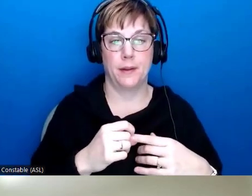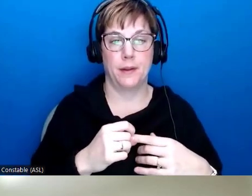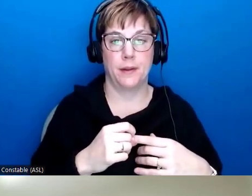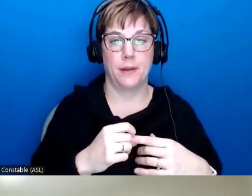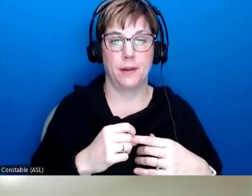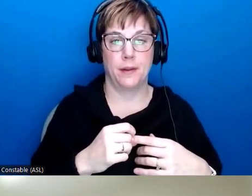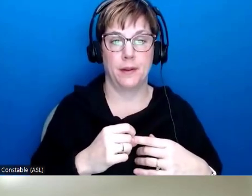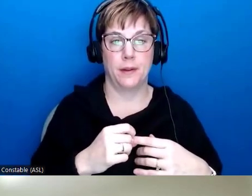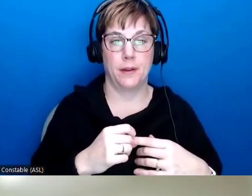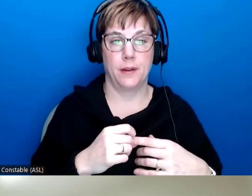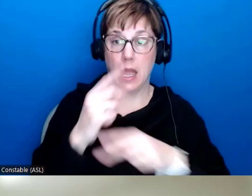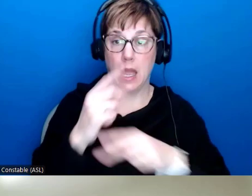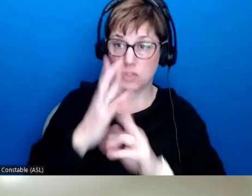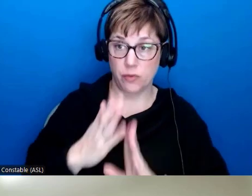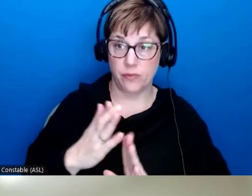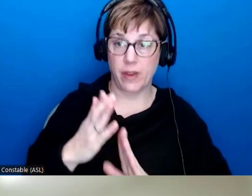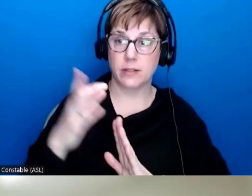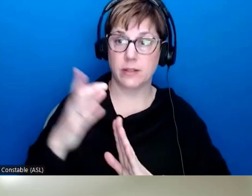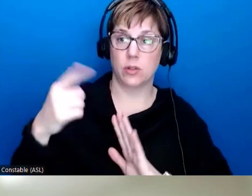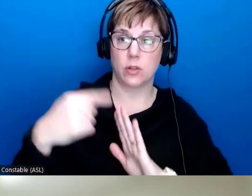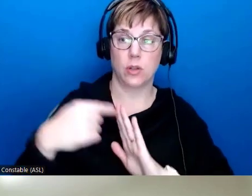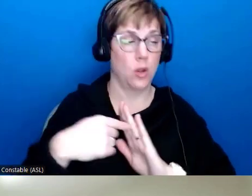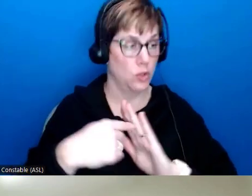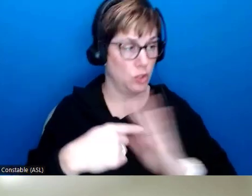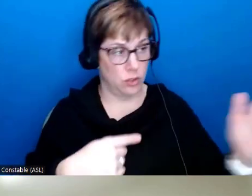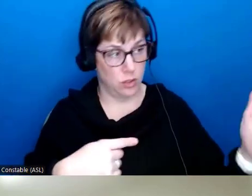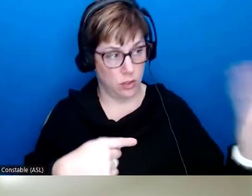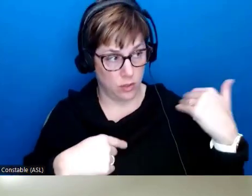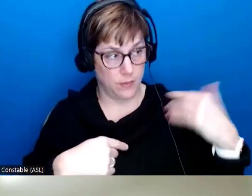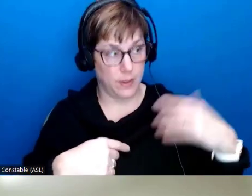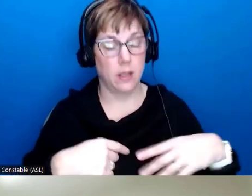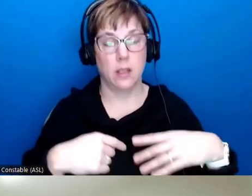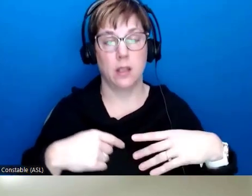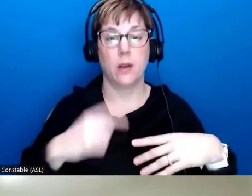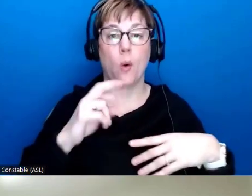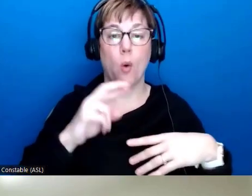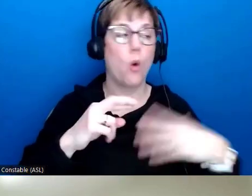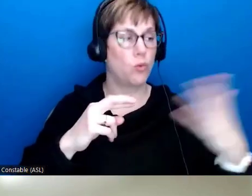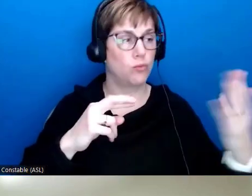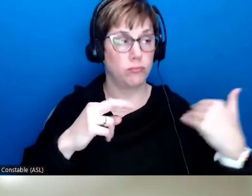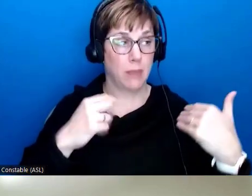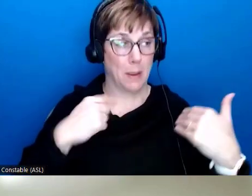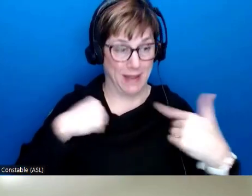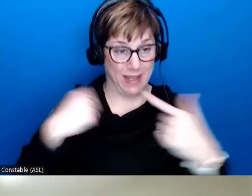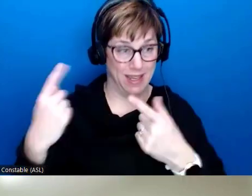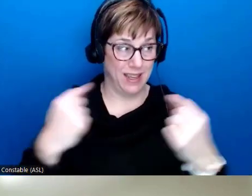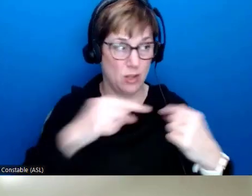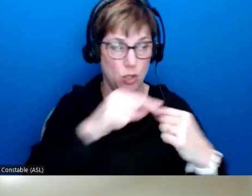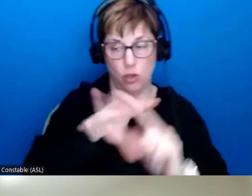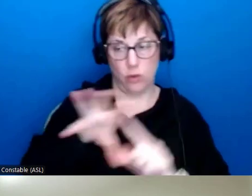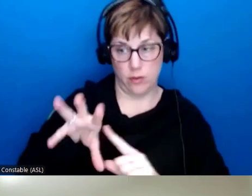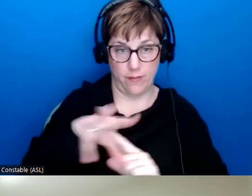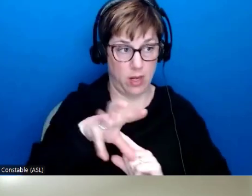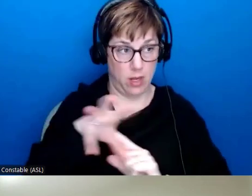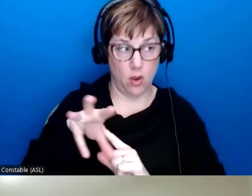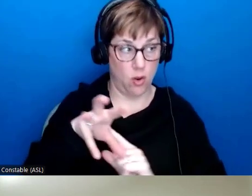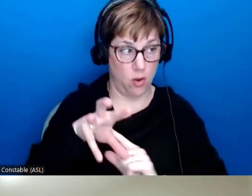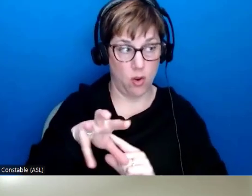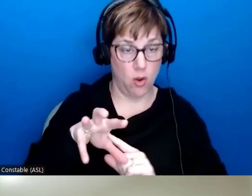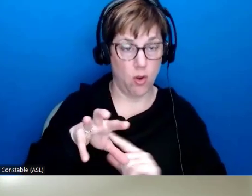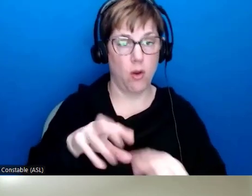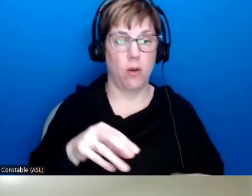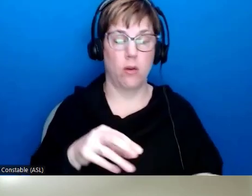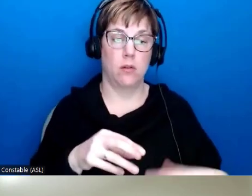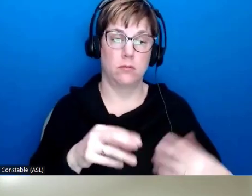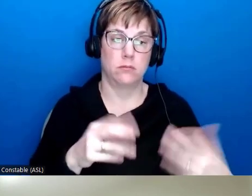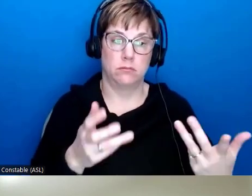supervisor who would show you what to do or have you take a video of the task that you need to perform rather